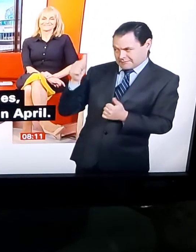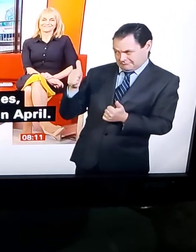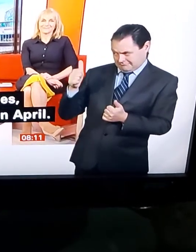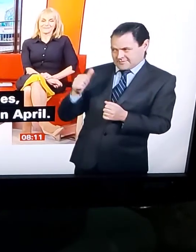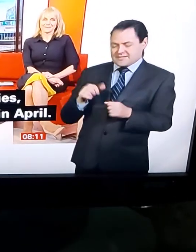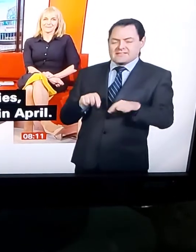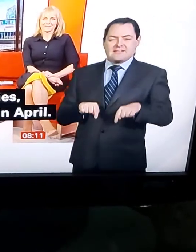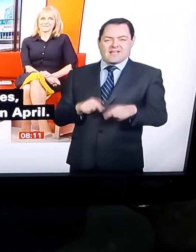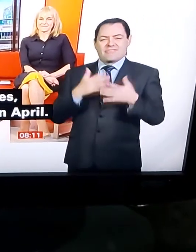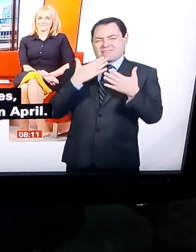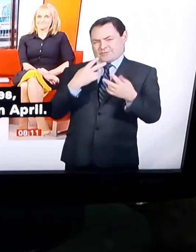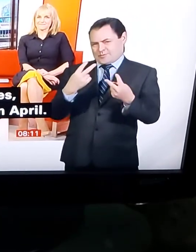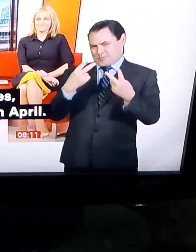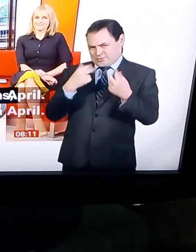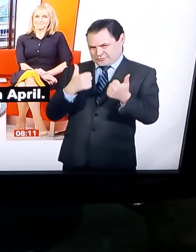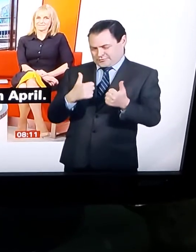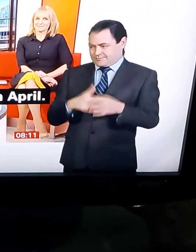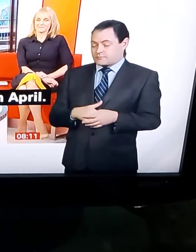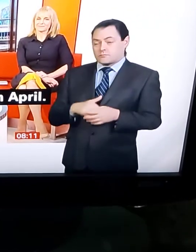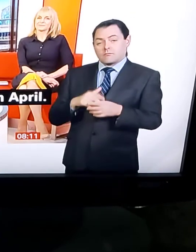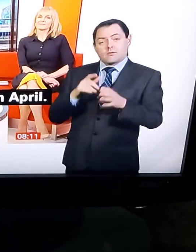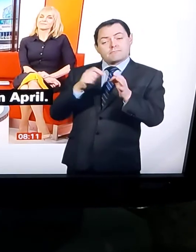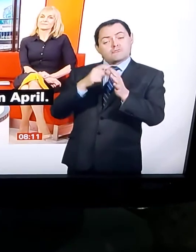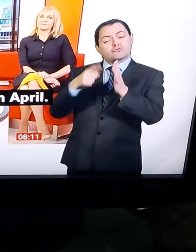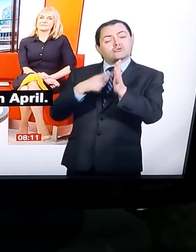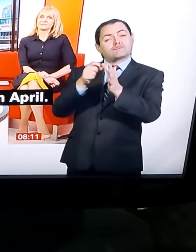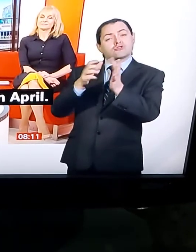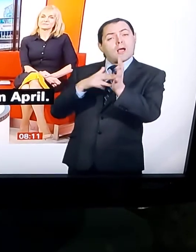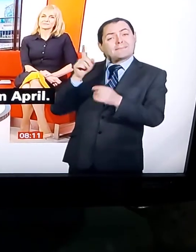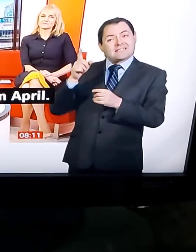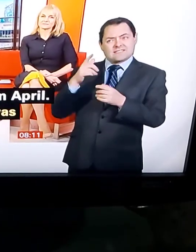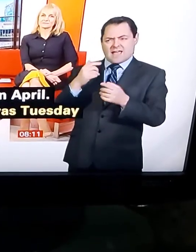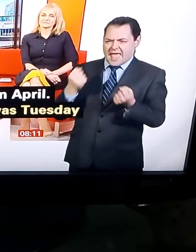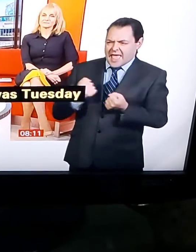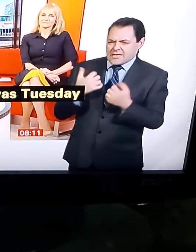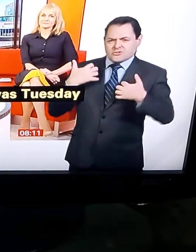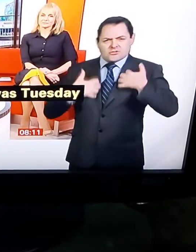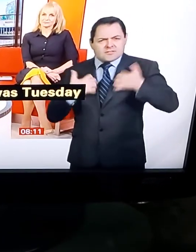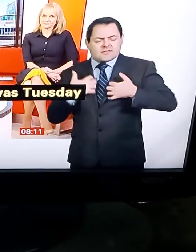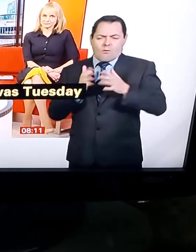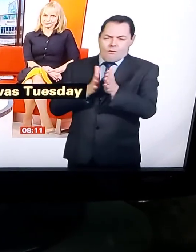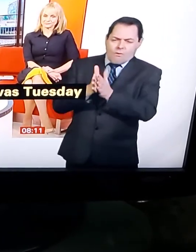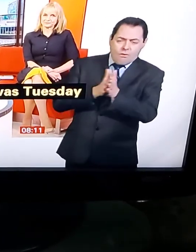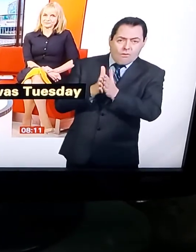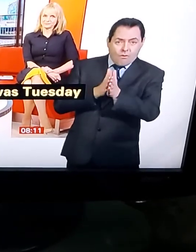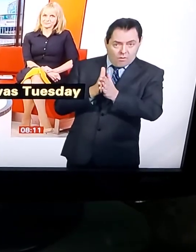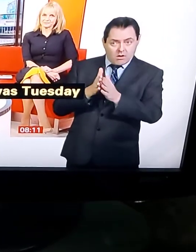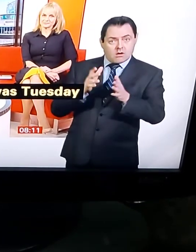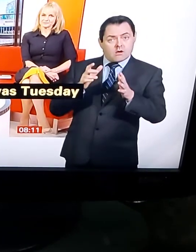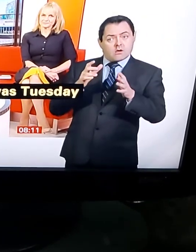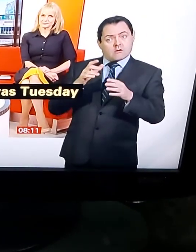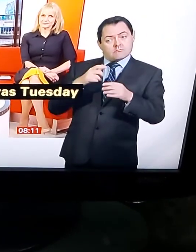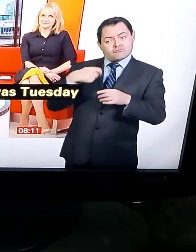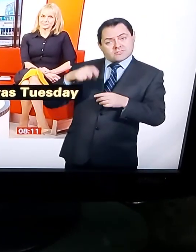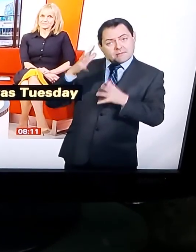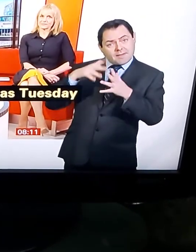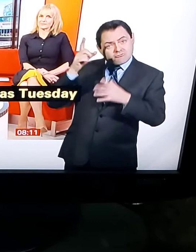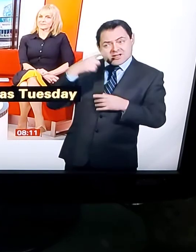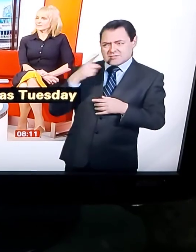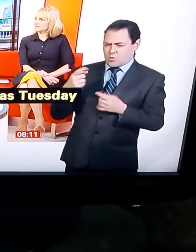Now, Boris Johnson, as we've heard from Michael Gove this morning, is known for his energy and enthusiasm, and been described by Donald Trump as strong,